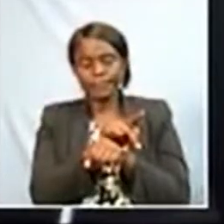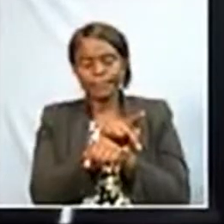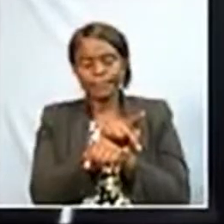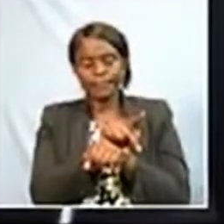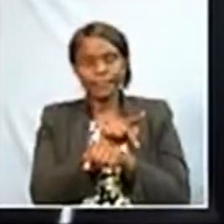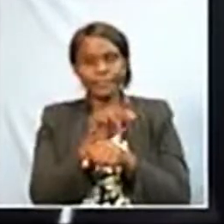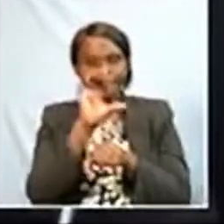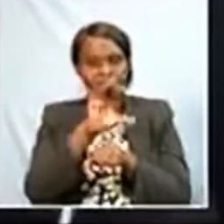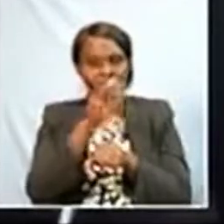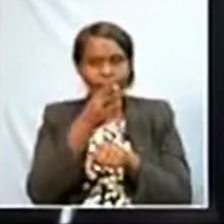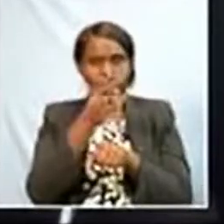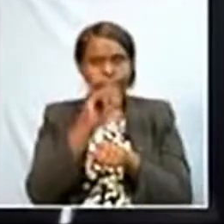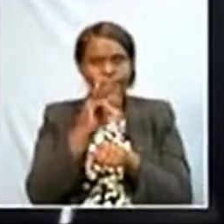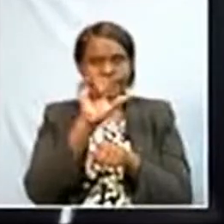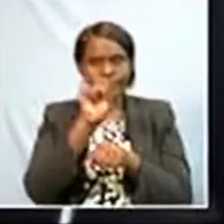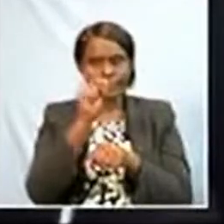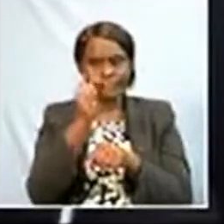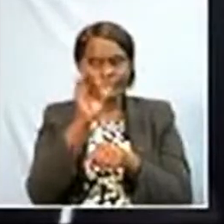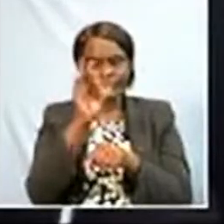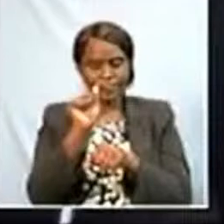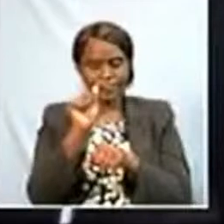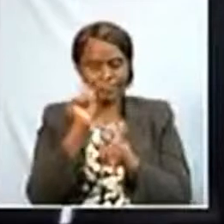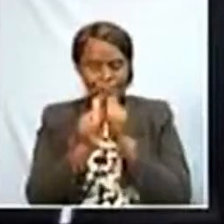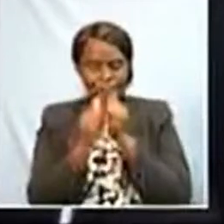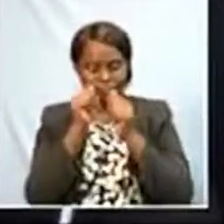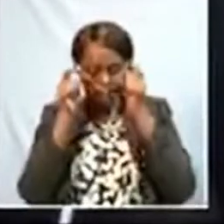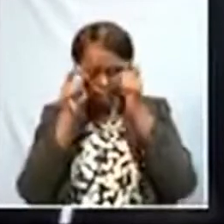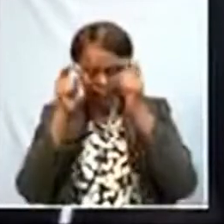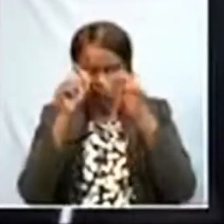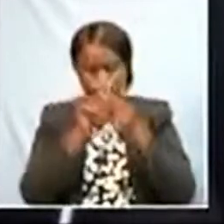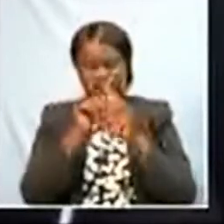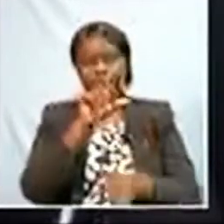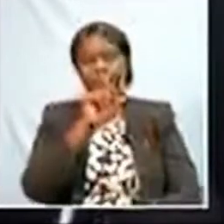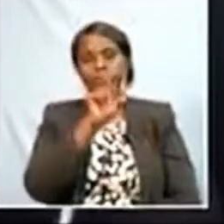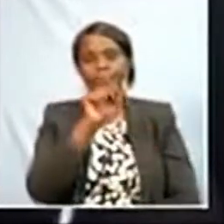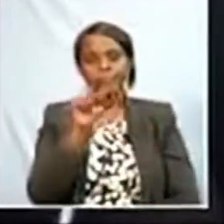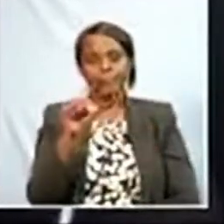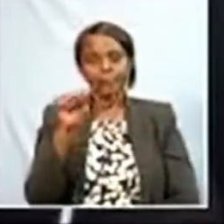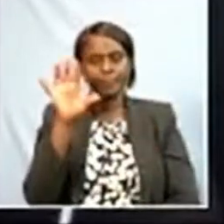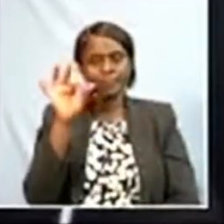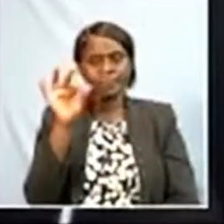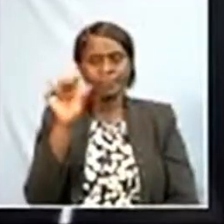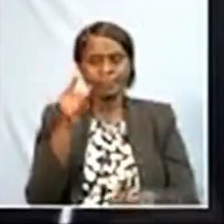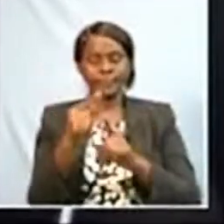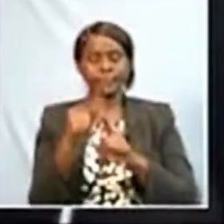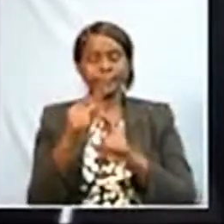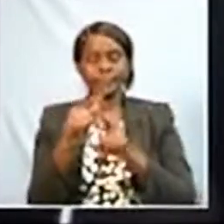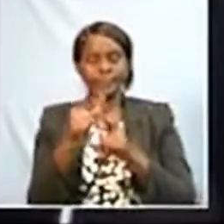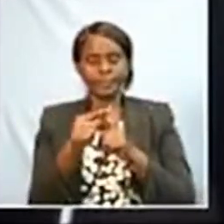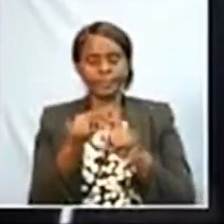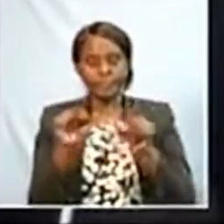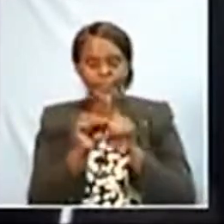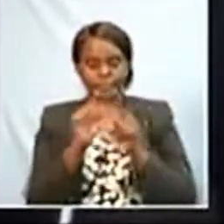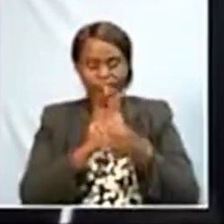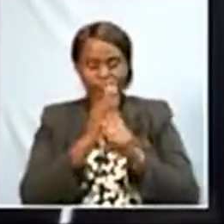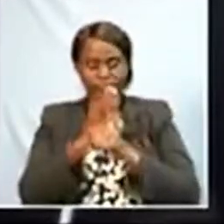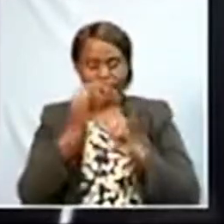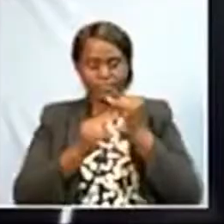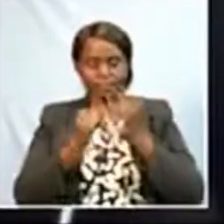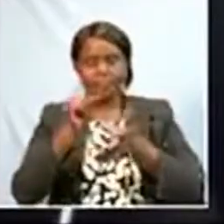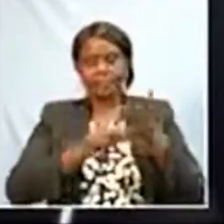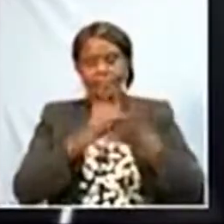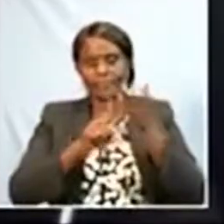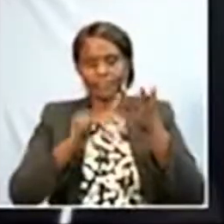at Chisafa, which was awarded in 2022, 19th December. Then terminated